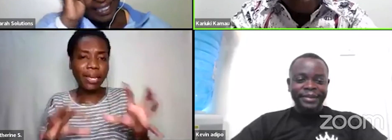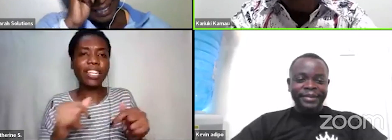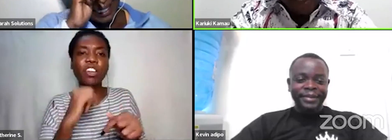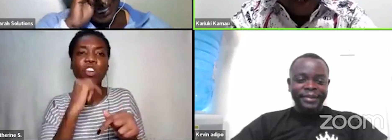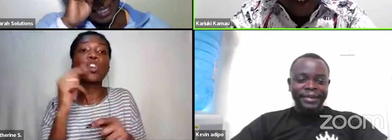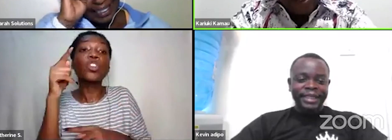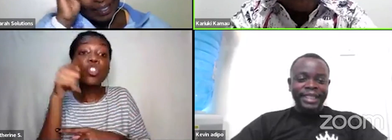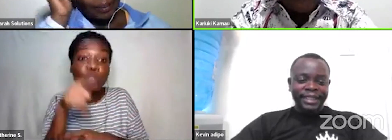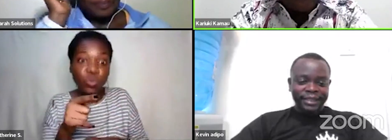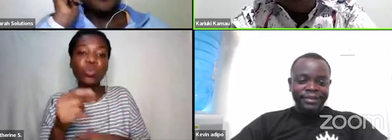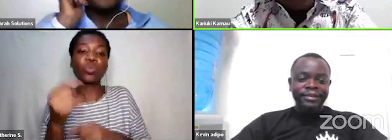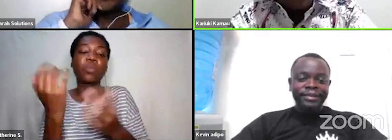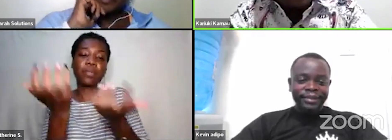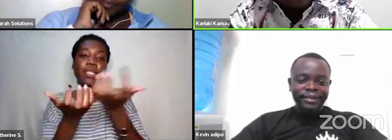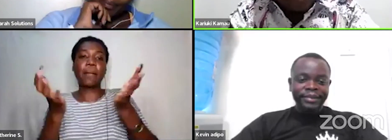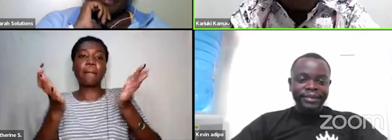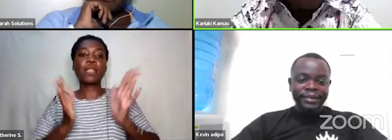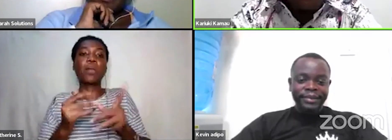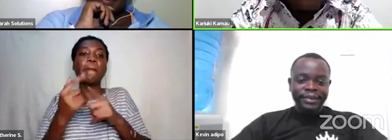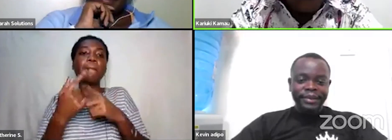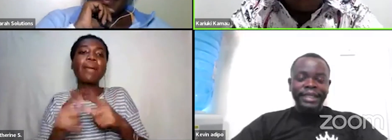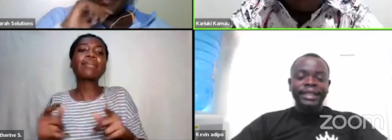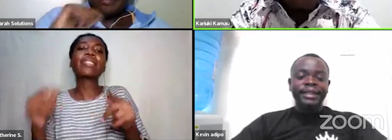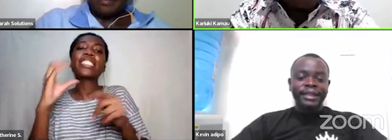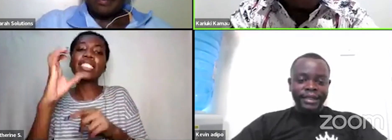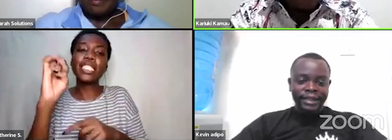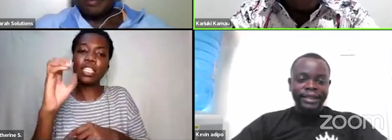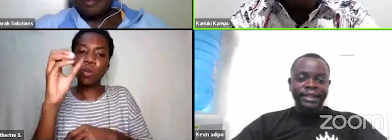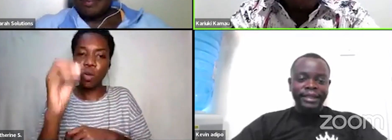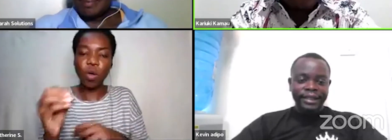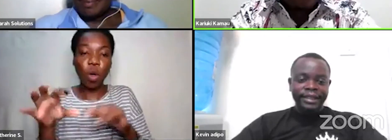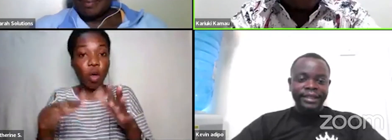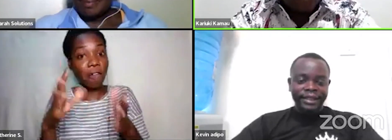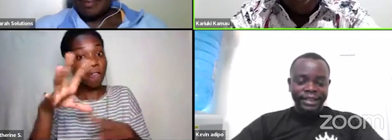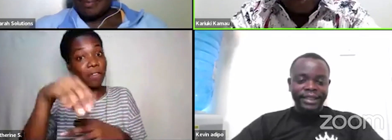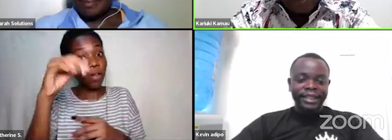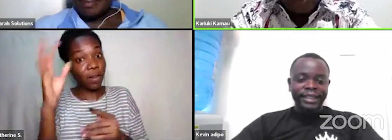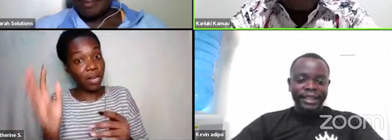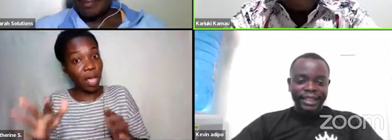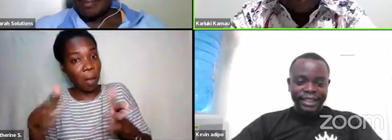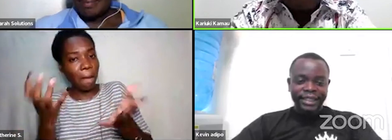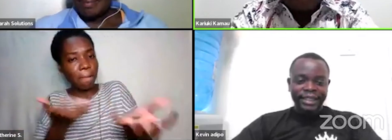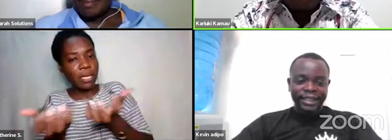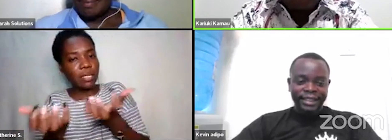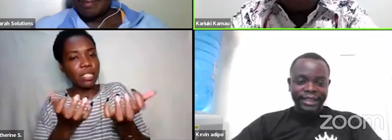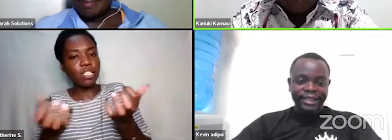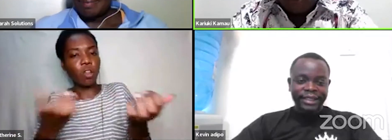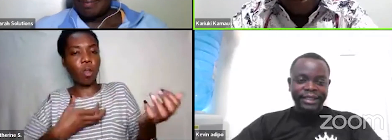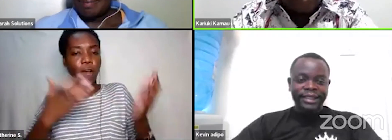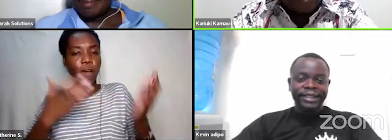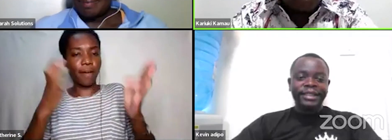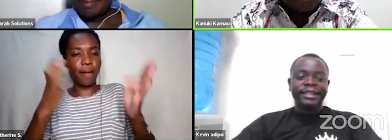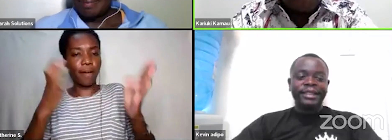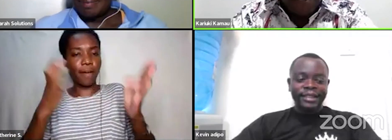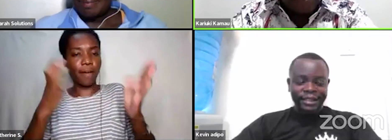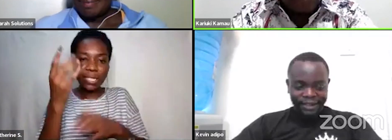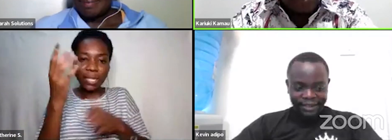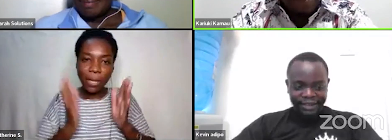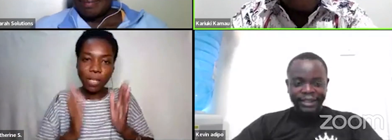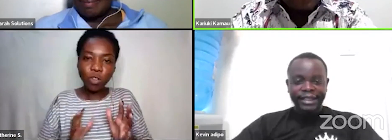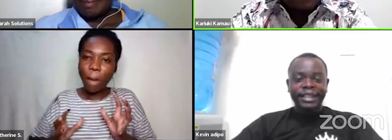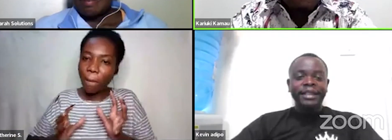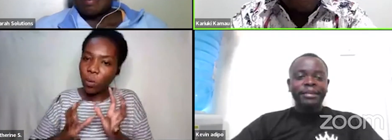the entrepreneur. It's, of course, the CEO or the founder or any business owner. You are the first person to push the idea to the